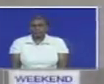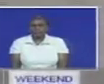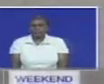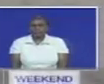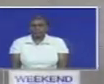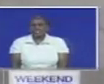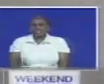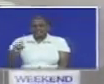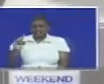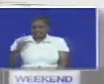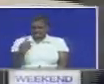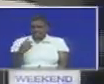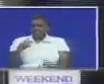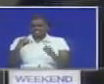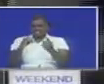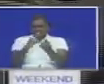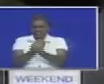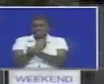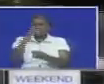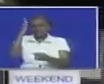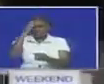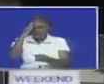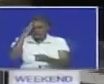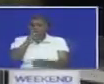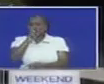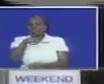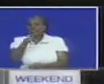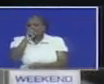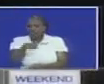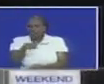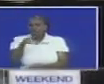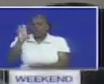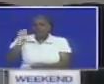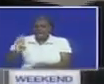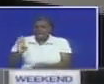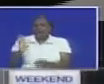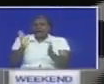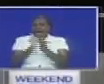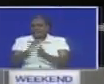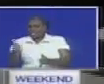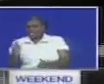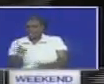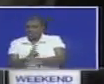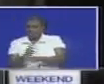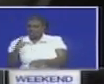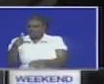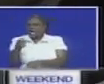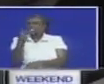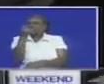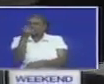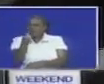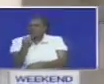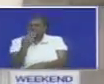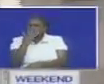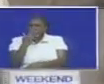At first, the difference you will notice between a tuk-tuk running on biodiesel and one running on petrol diesel is the distinct smell of